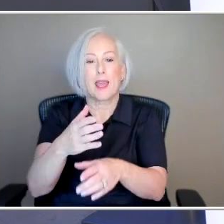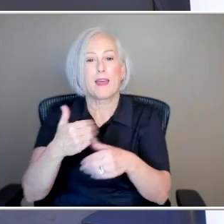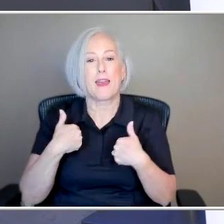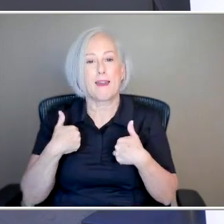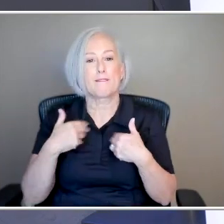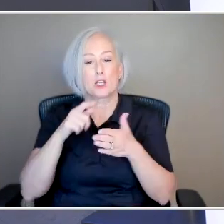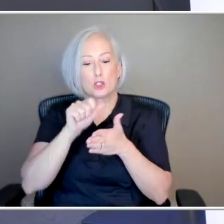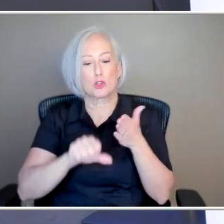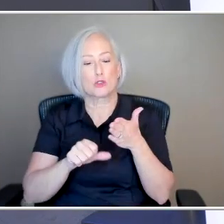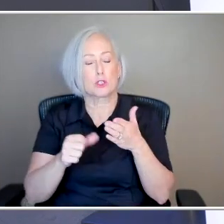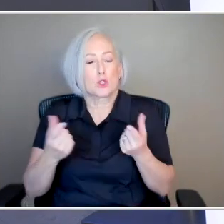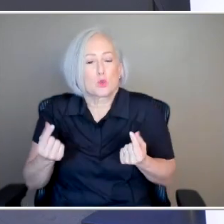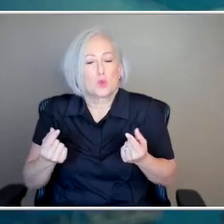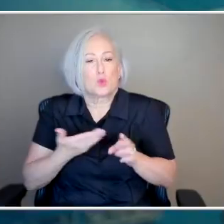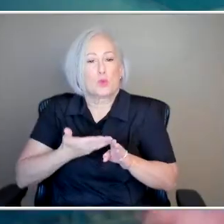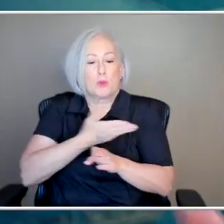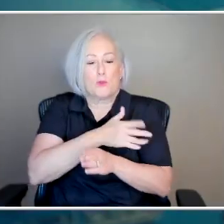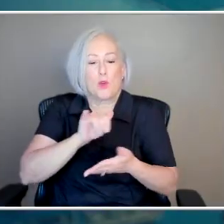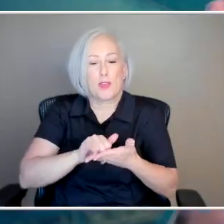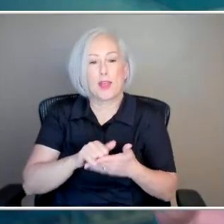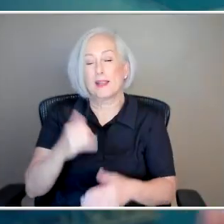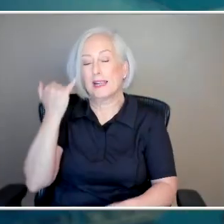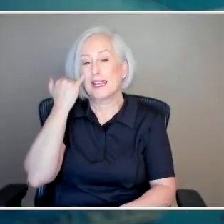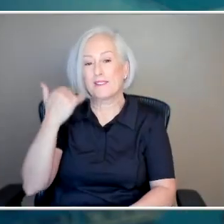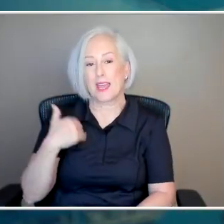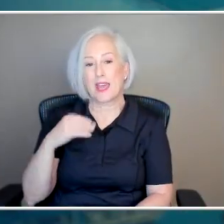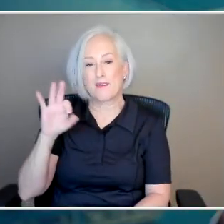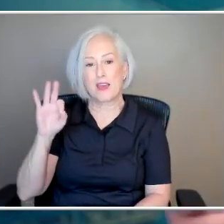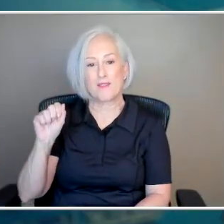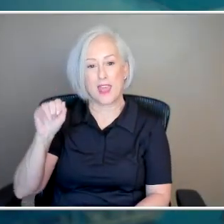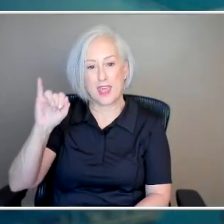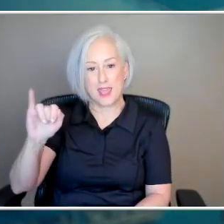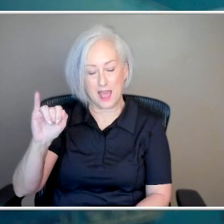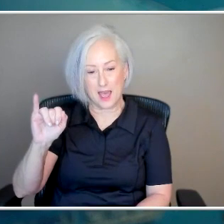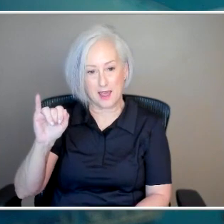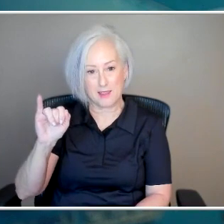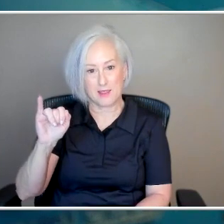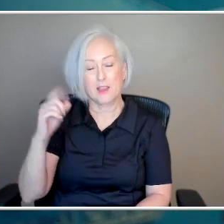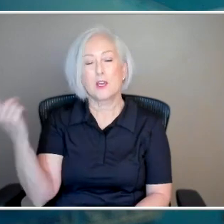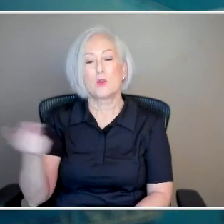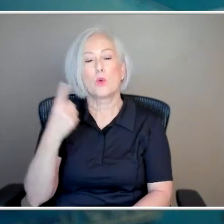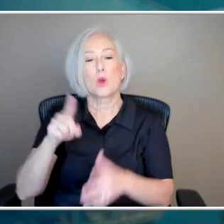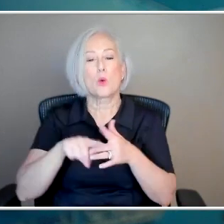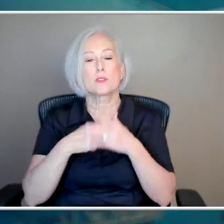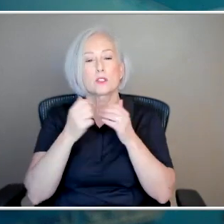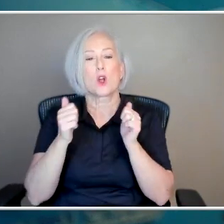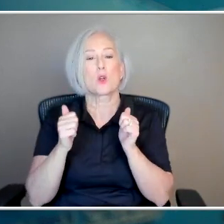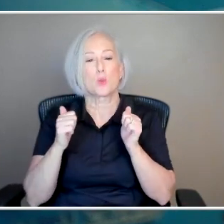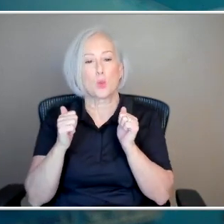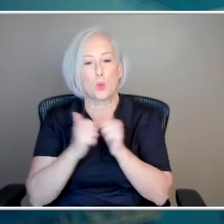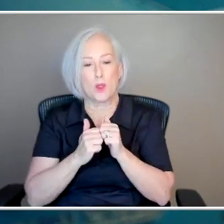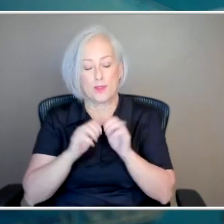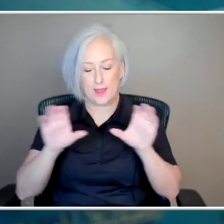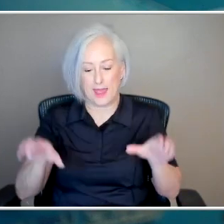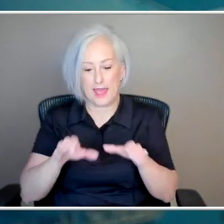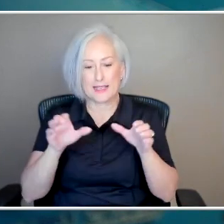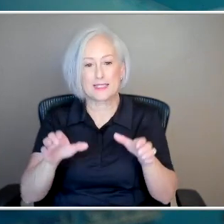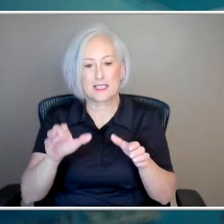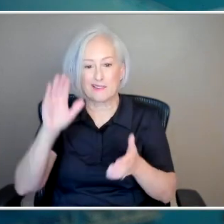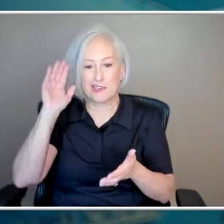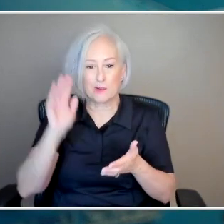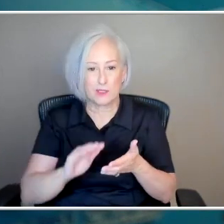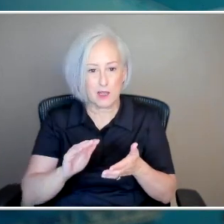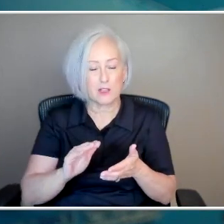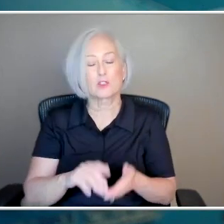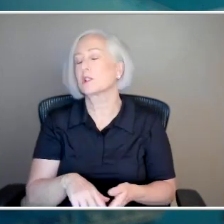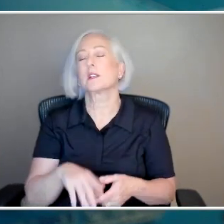have FAI that comes alongside it, we always start with the things I mentioned: activity modification, anti-inflammatories, and physical therapy.